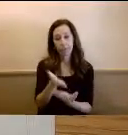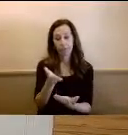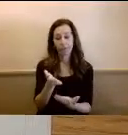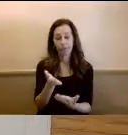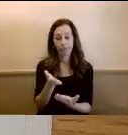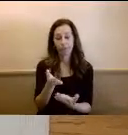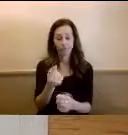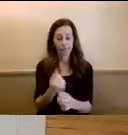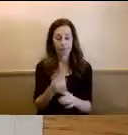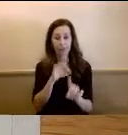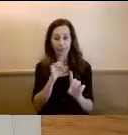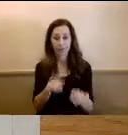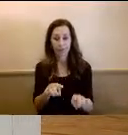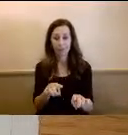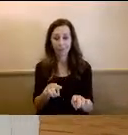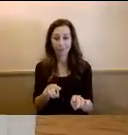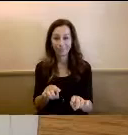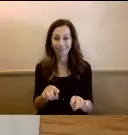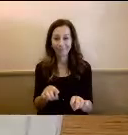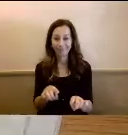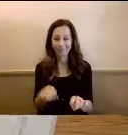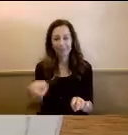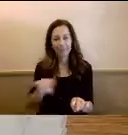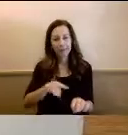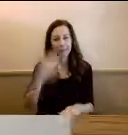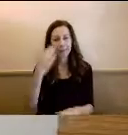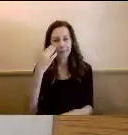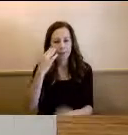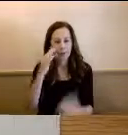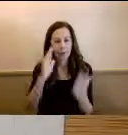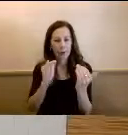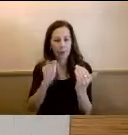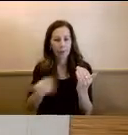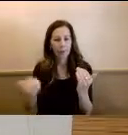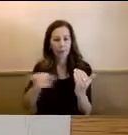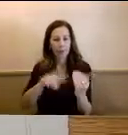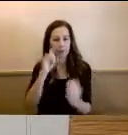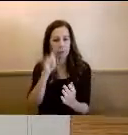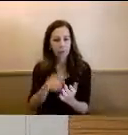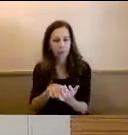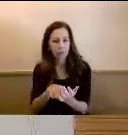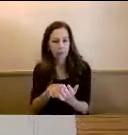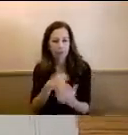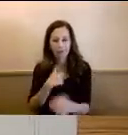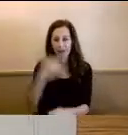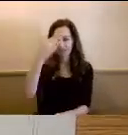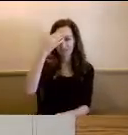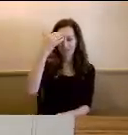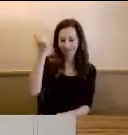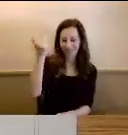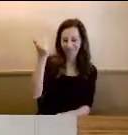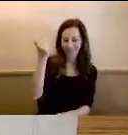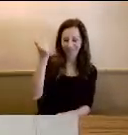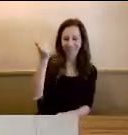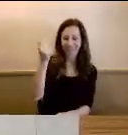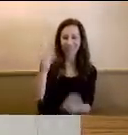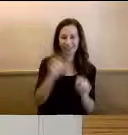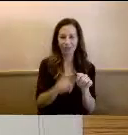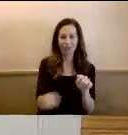proof that you got the right answer. Do you know, I hope some of you noticed that I forgot